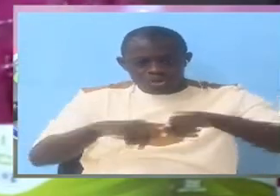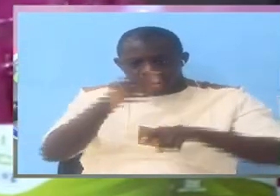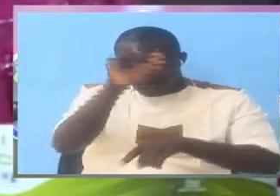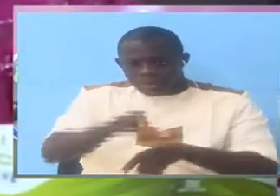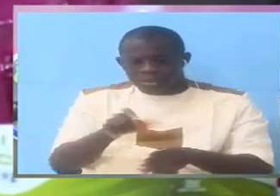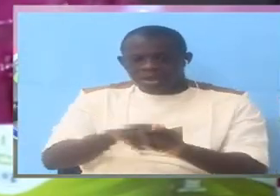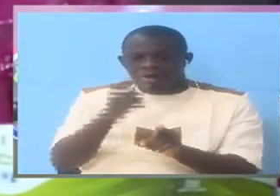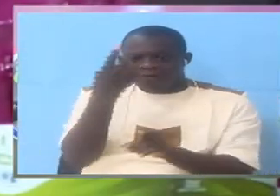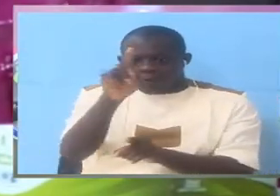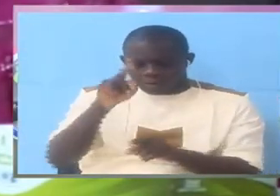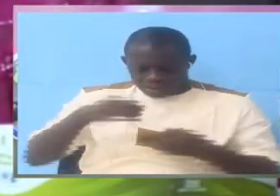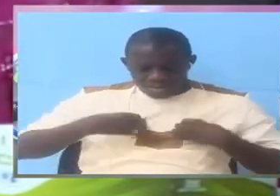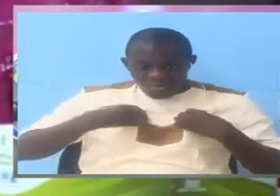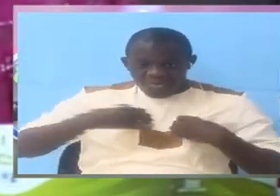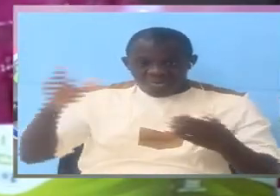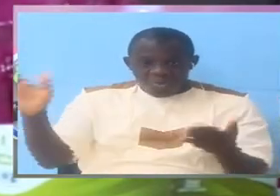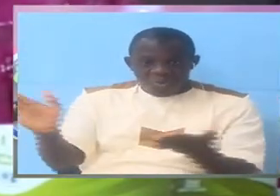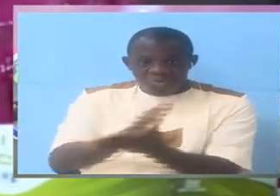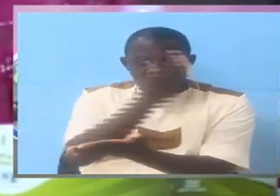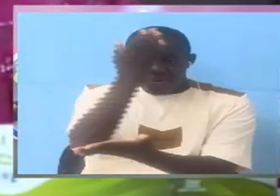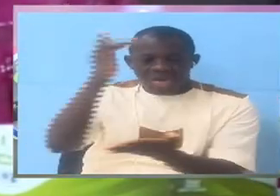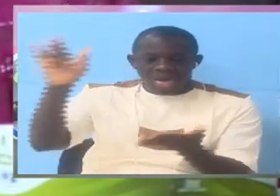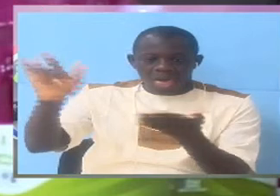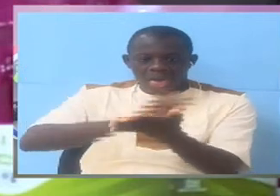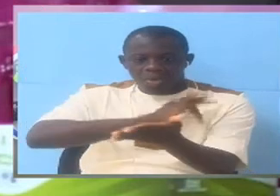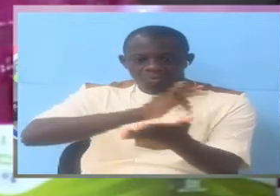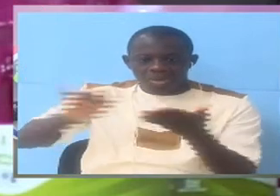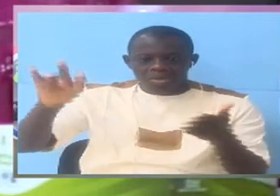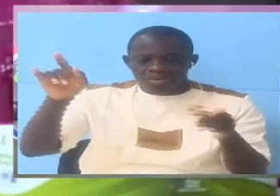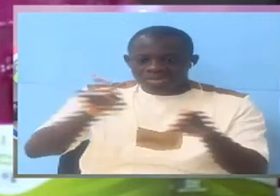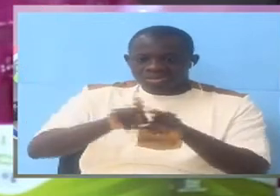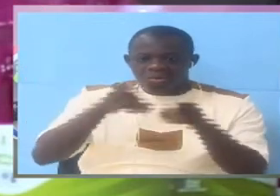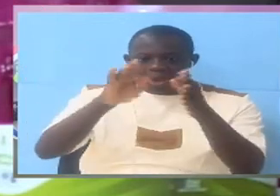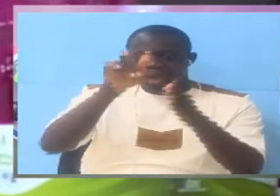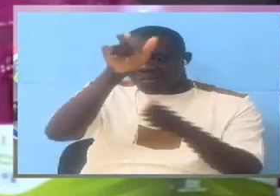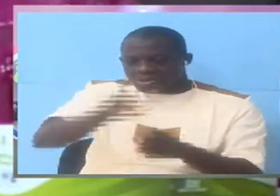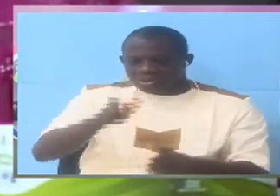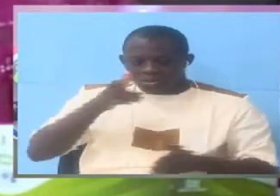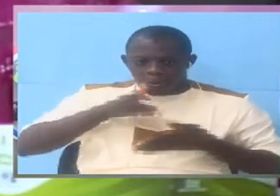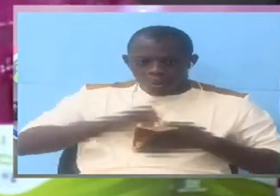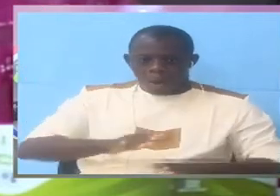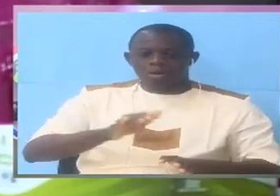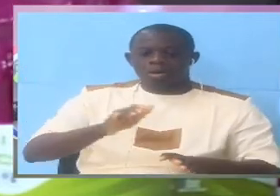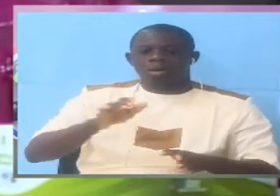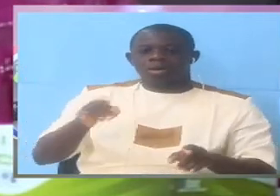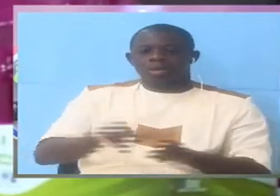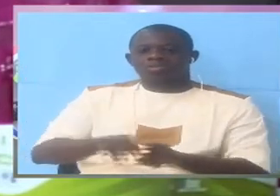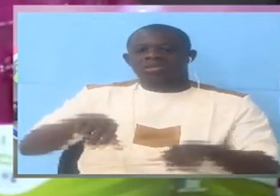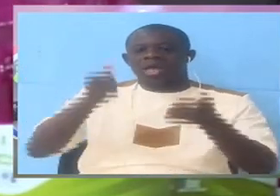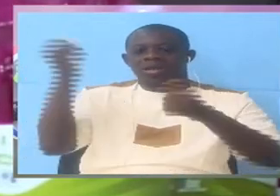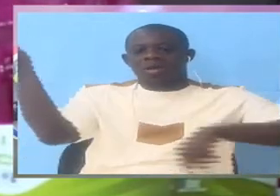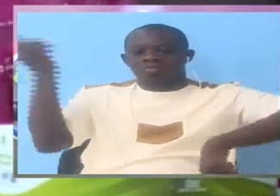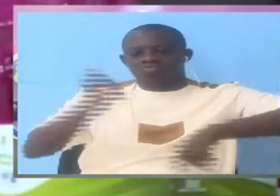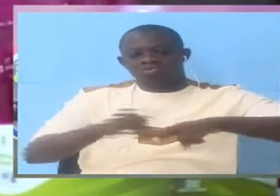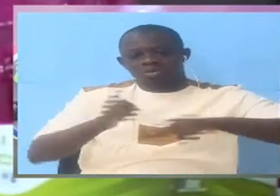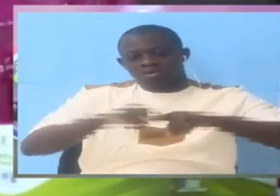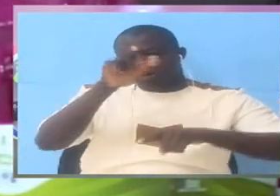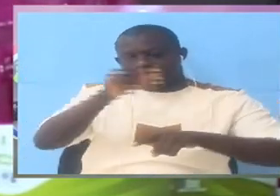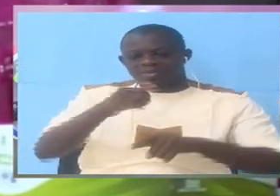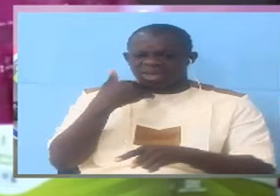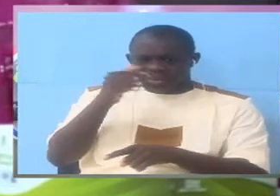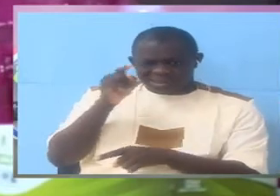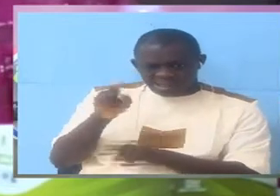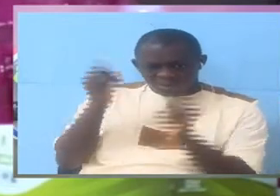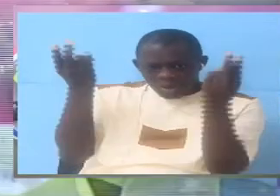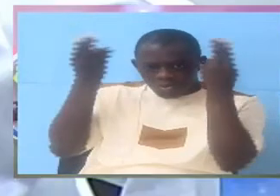Before you beat somebody, you strip naked the person just as how the mom born the person and start. Is that